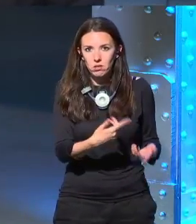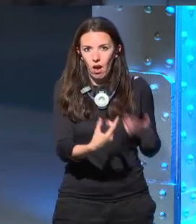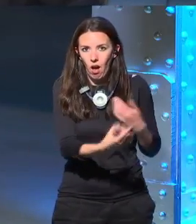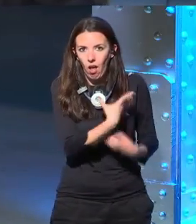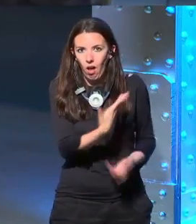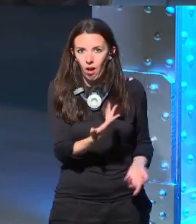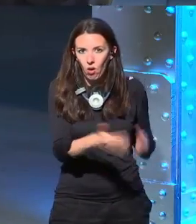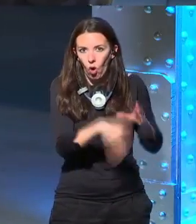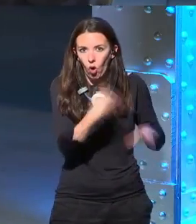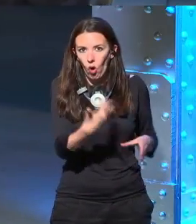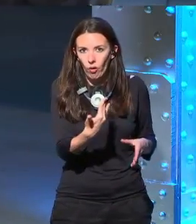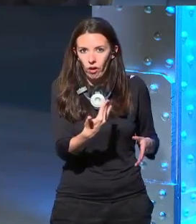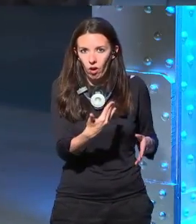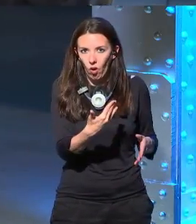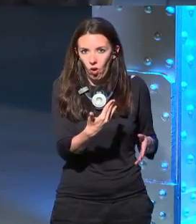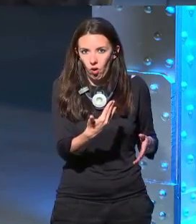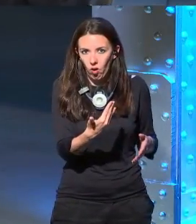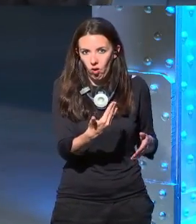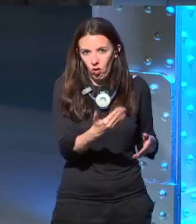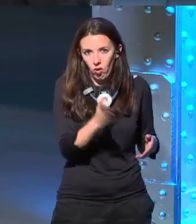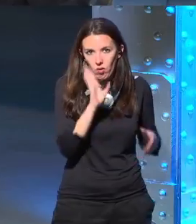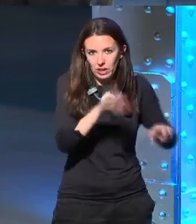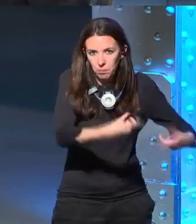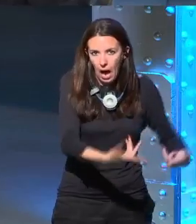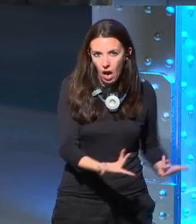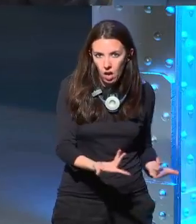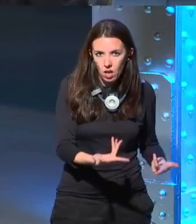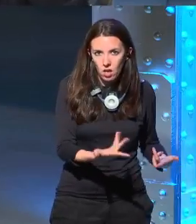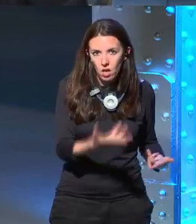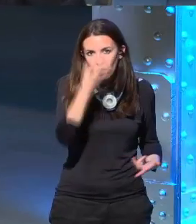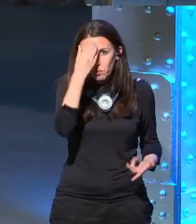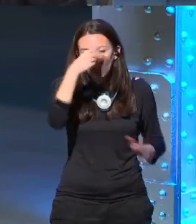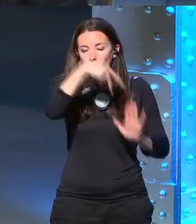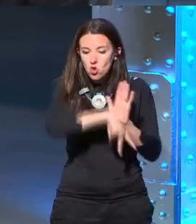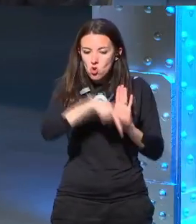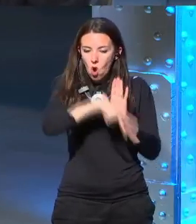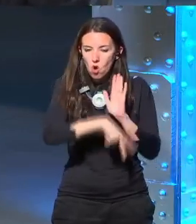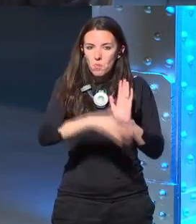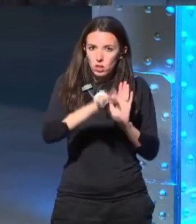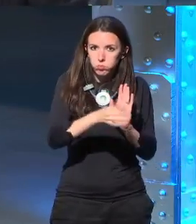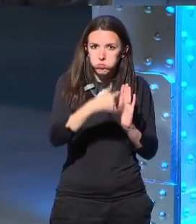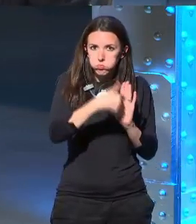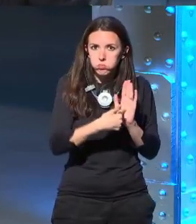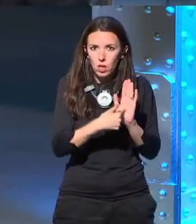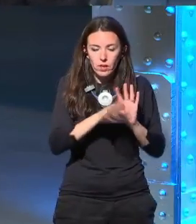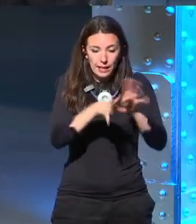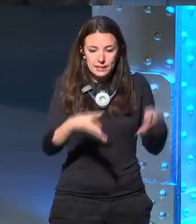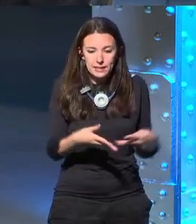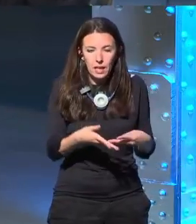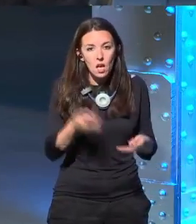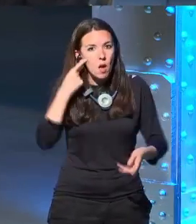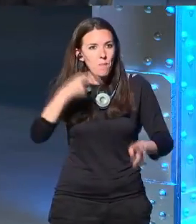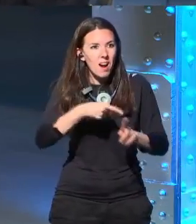I think it would be nice to create rules for the internet that Europe could do more easily, because you're not quite as neurotic about